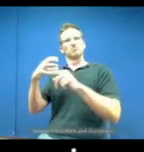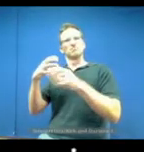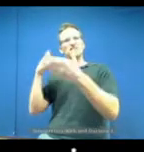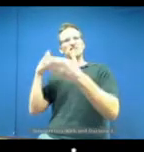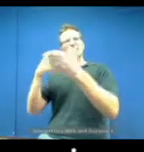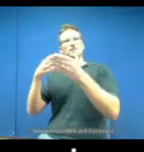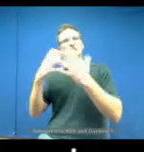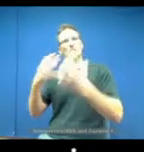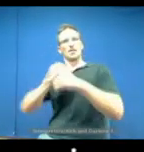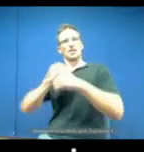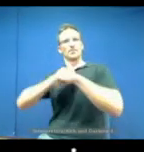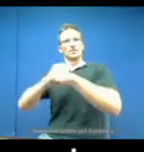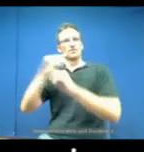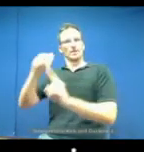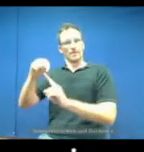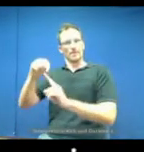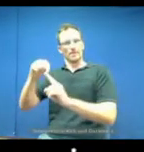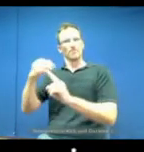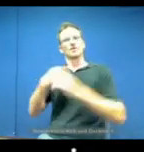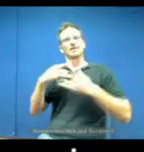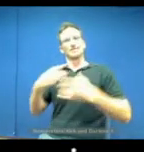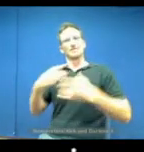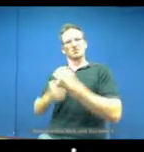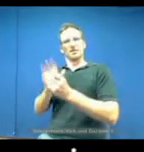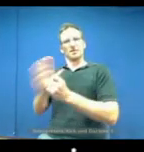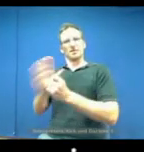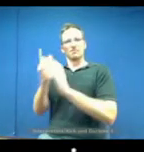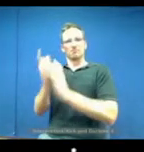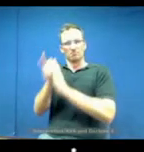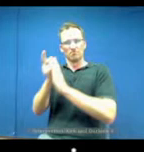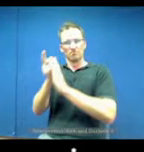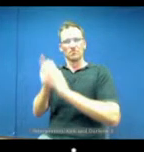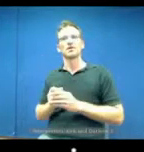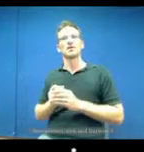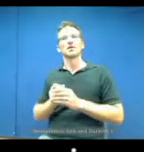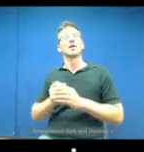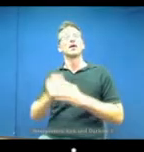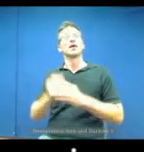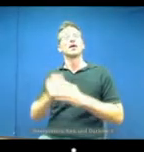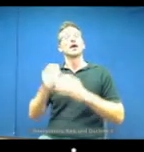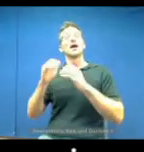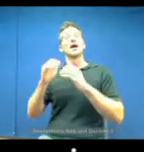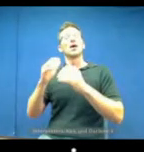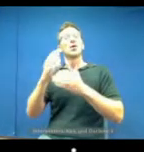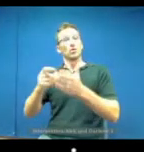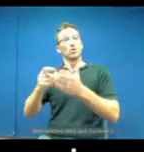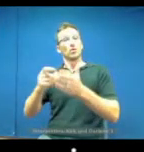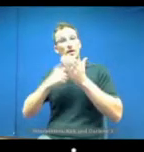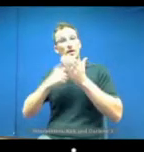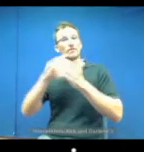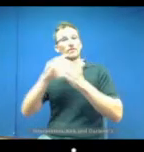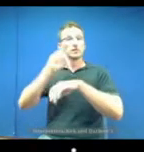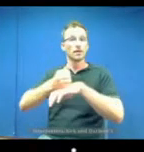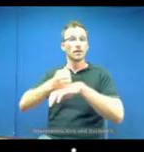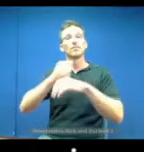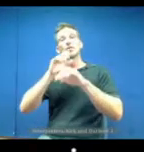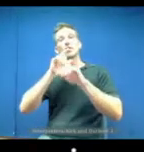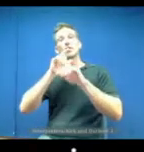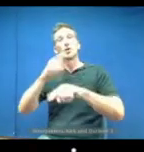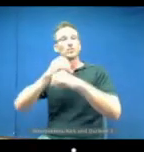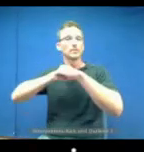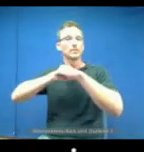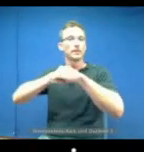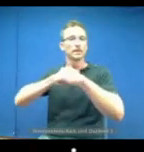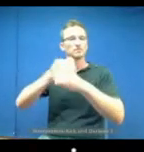the burden for getting an initial protective order is very, very low, and I'll go through what those burdens are. In Maryland